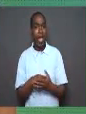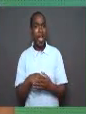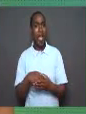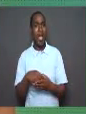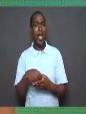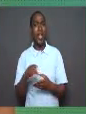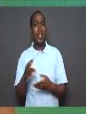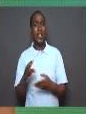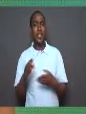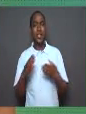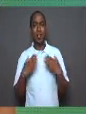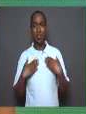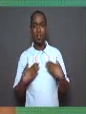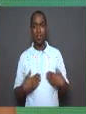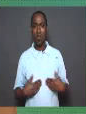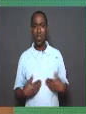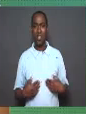body requires.